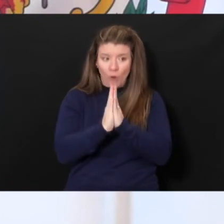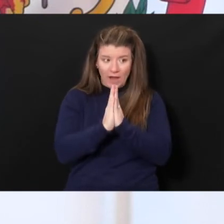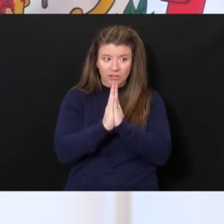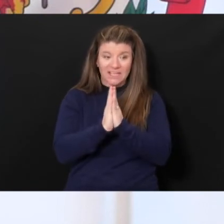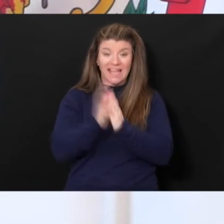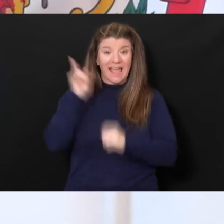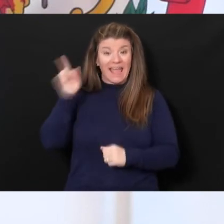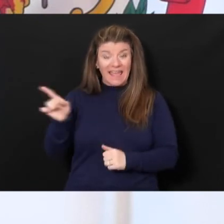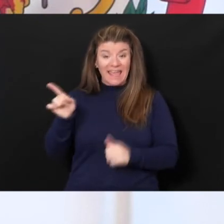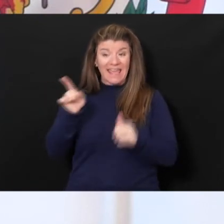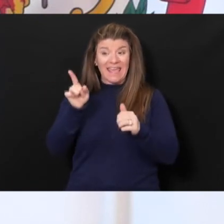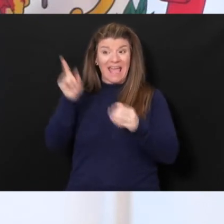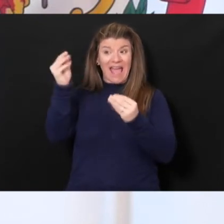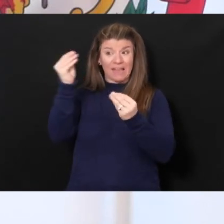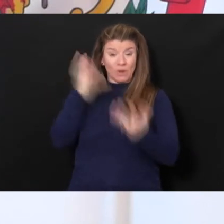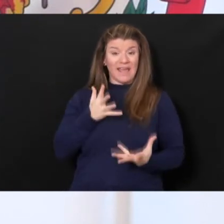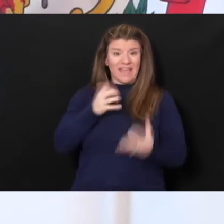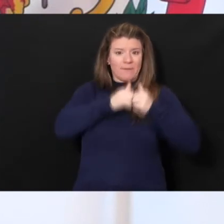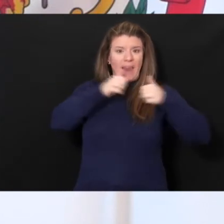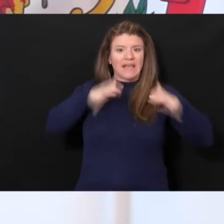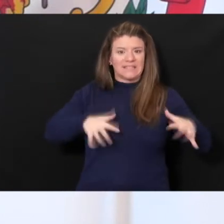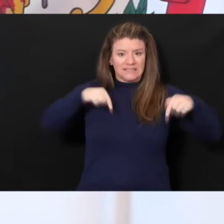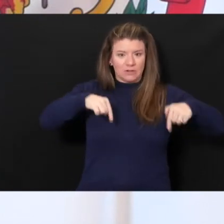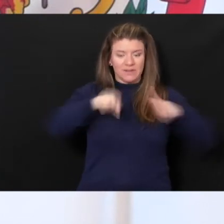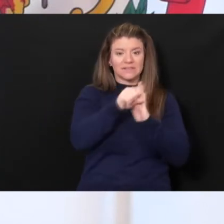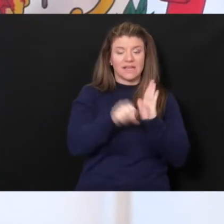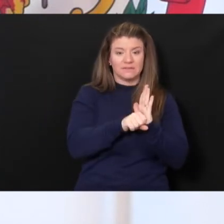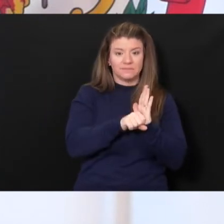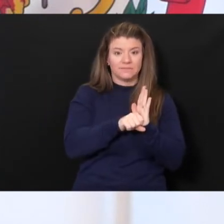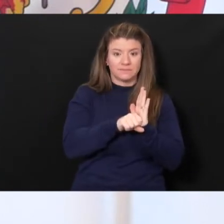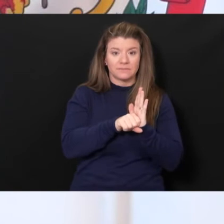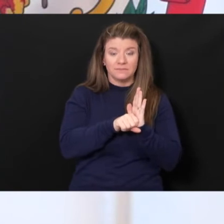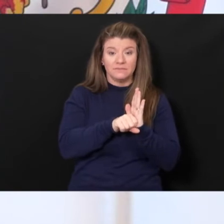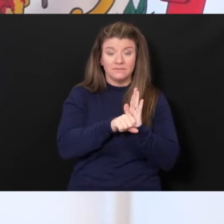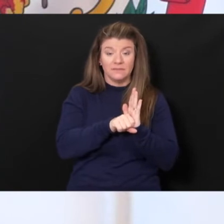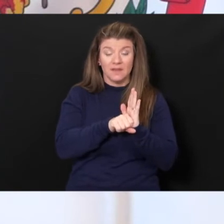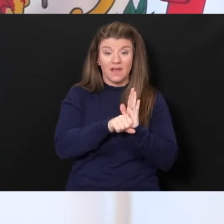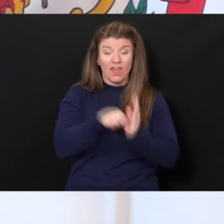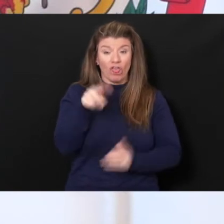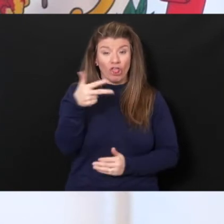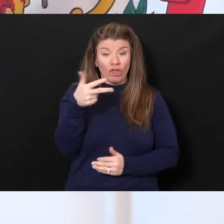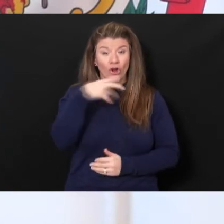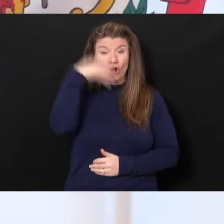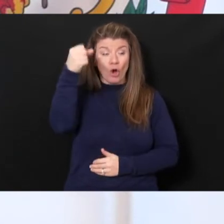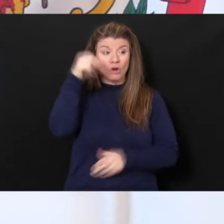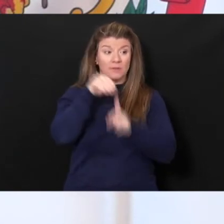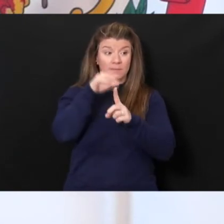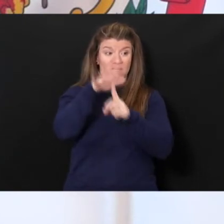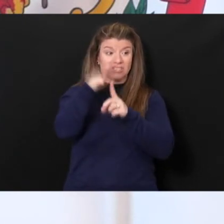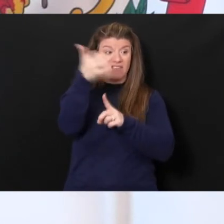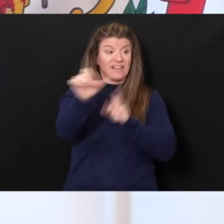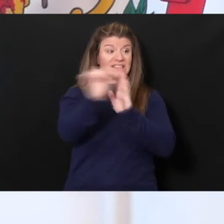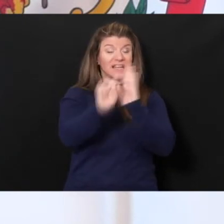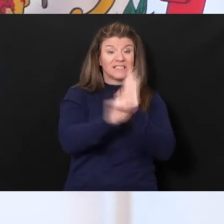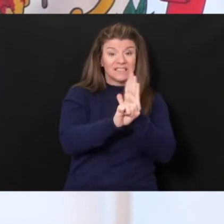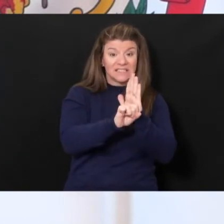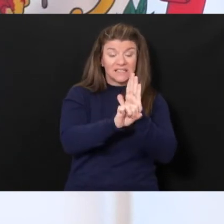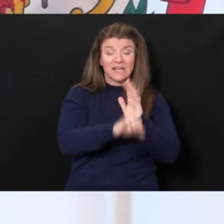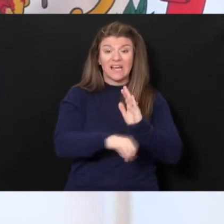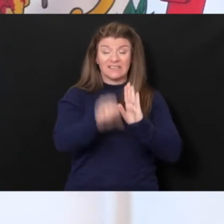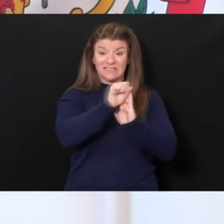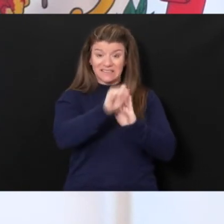blessed our little state, with the third oldest population of any state, and a state that has